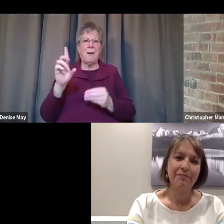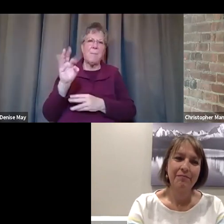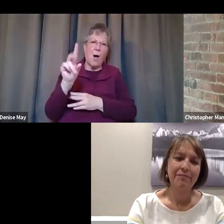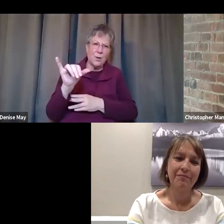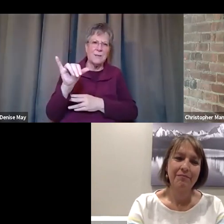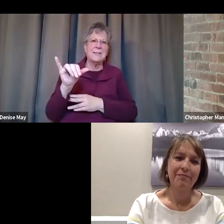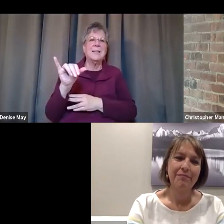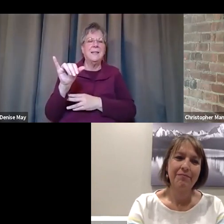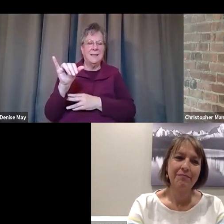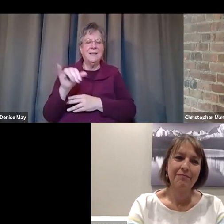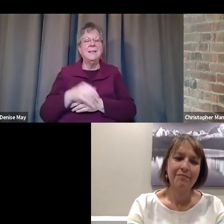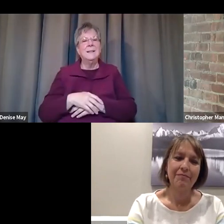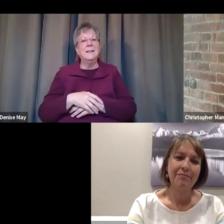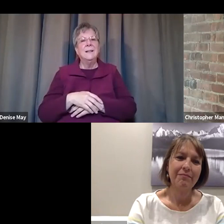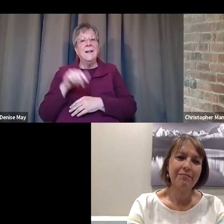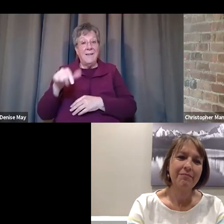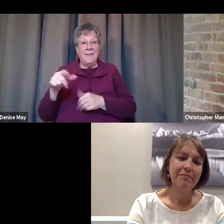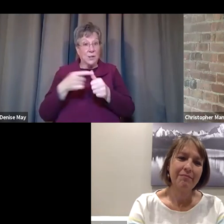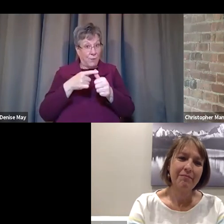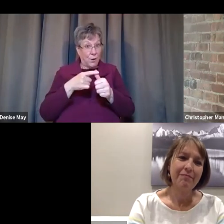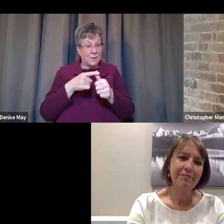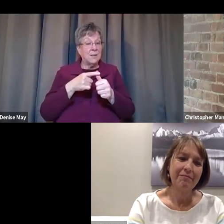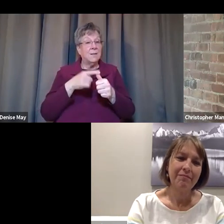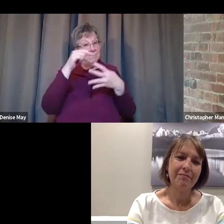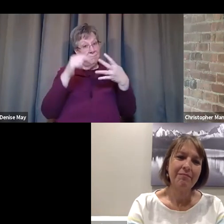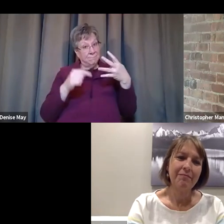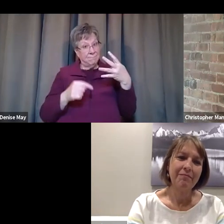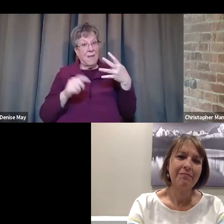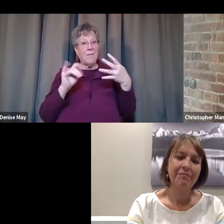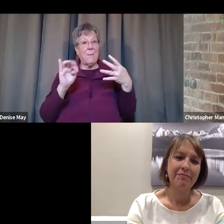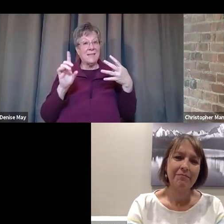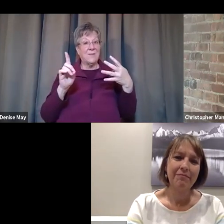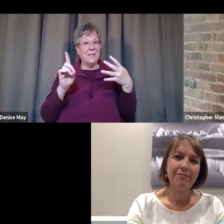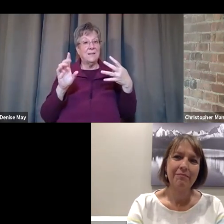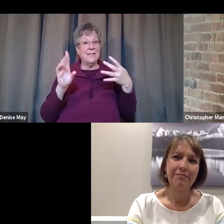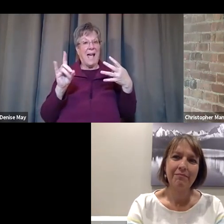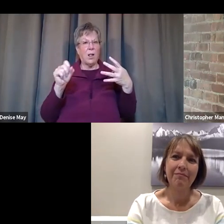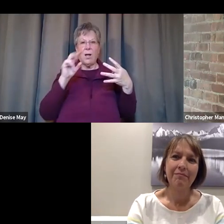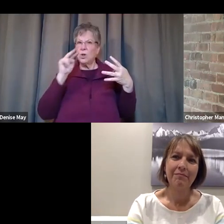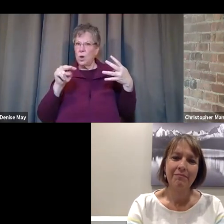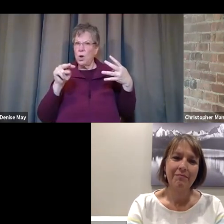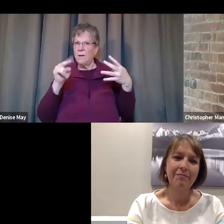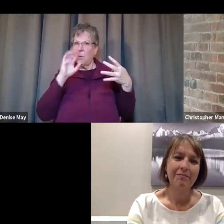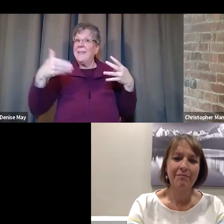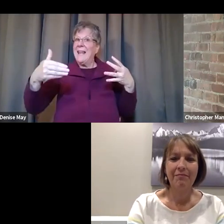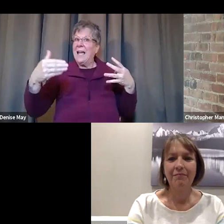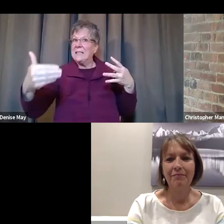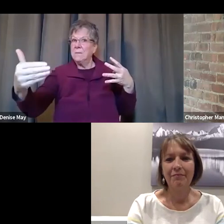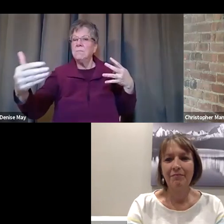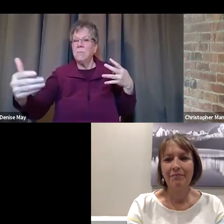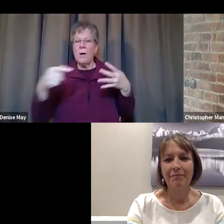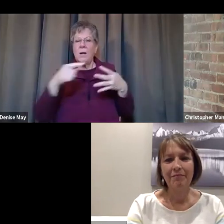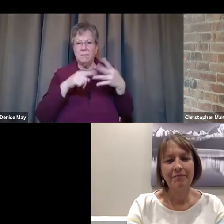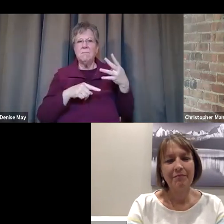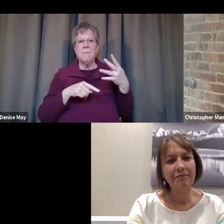under our Constitution. This is the first of the series Mansfield Dialogue, so keep an eye on the calendar for the next dialogues in this series, as well